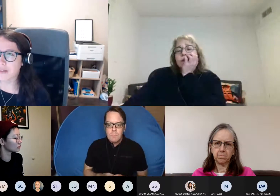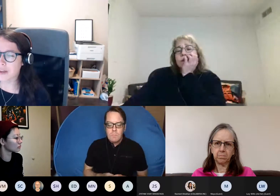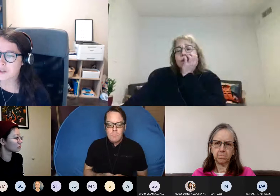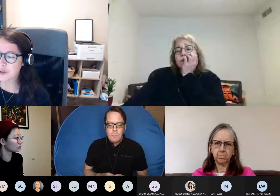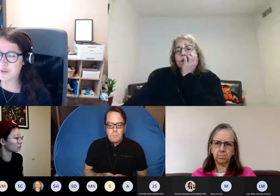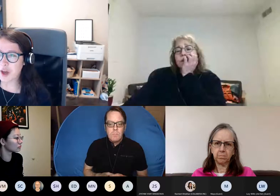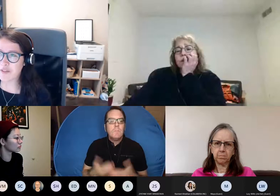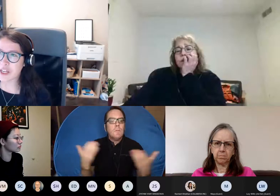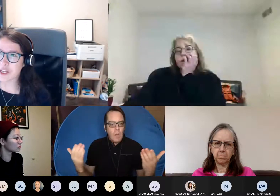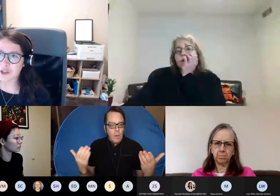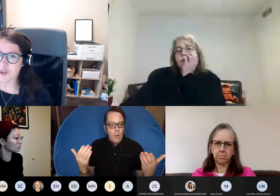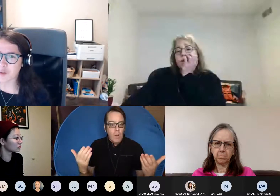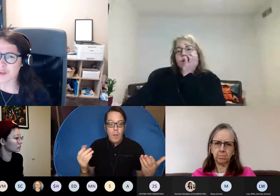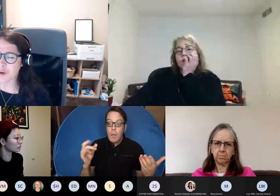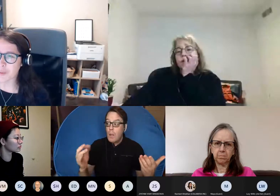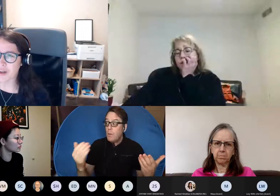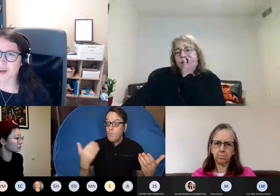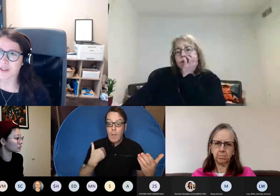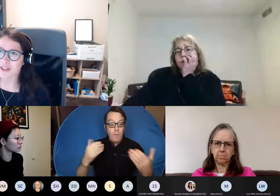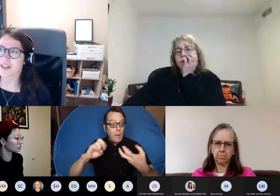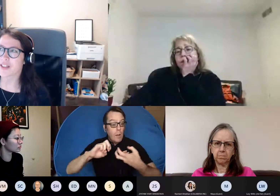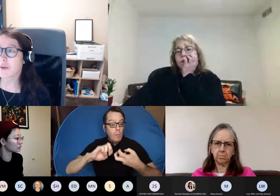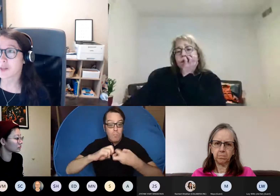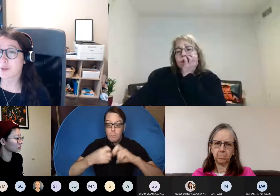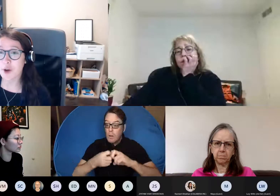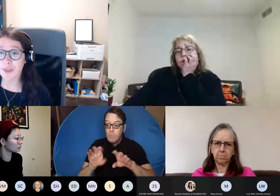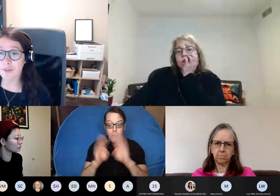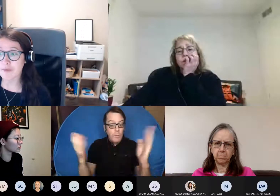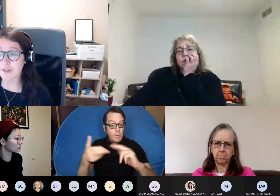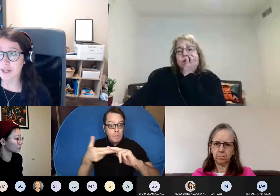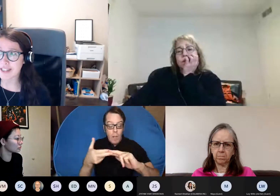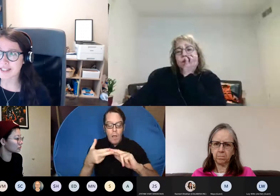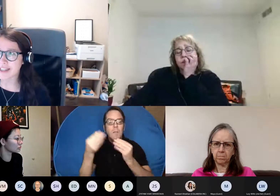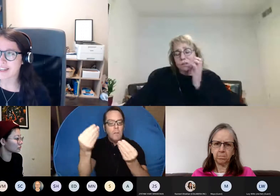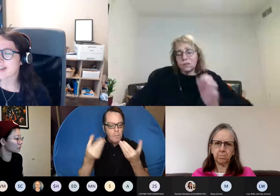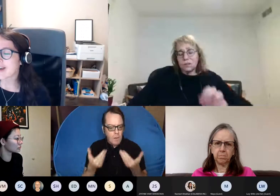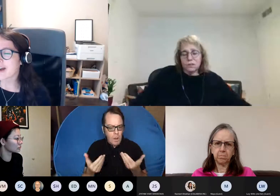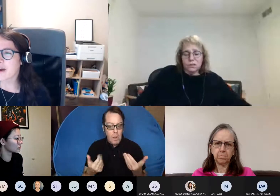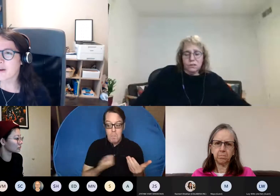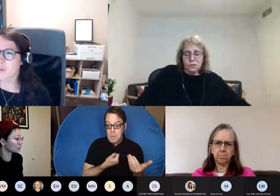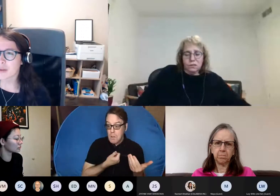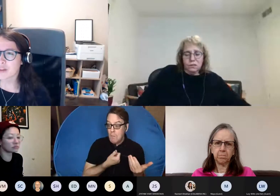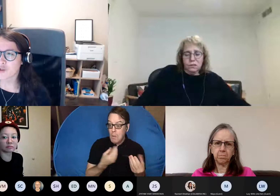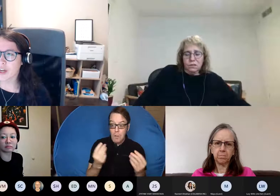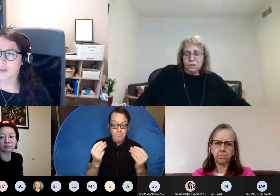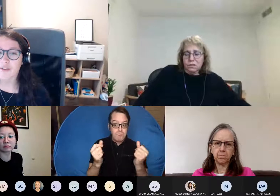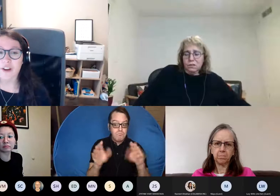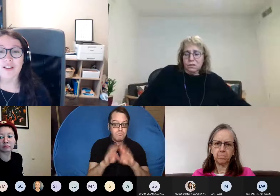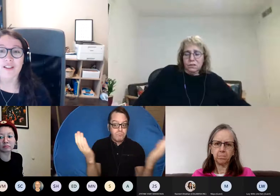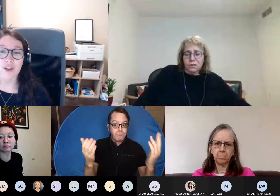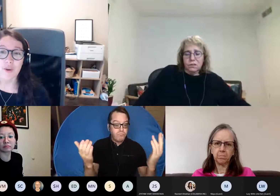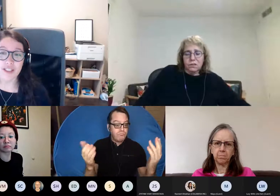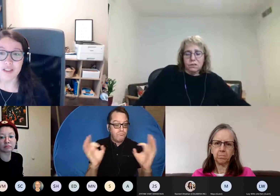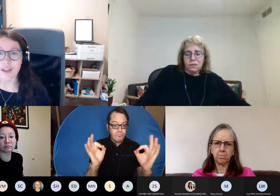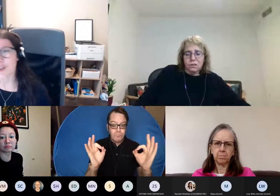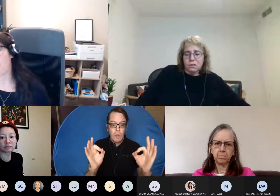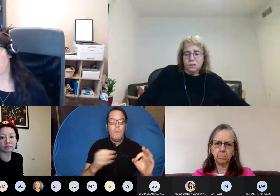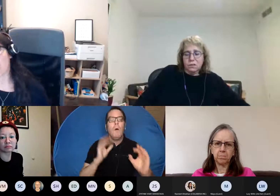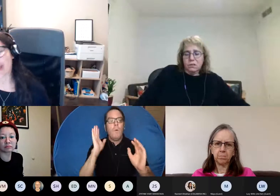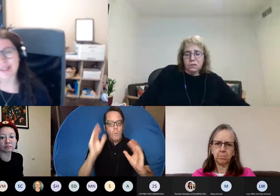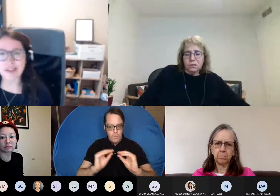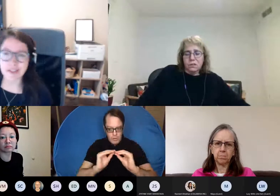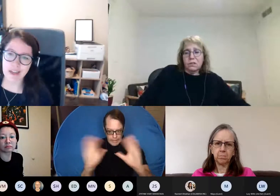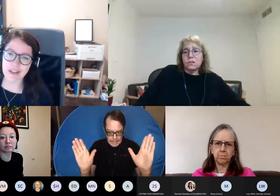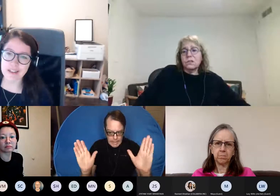So yeah, let us know if you have any issues with opening up the slides. I was able to open them up very nicely, but we'll be trying to be very clear going to slide